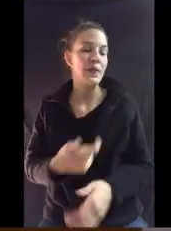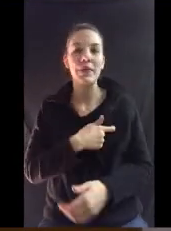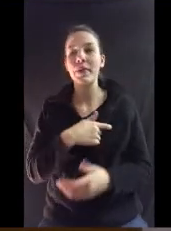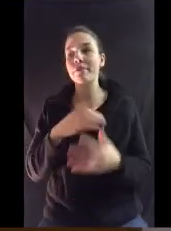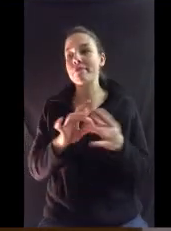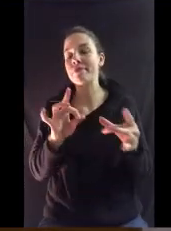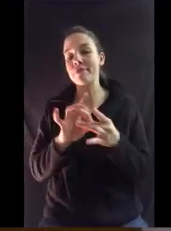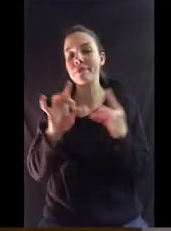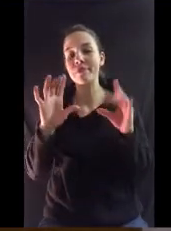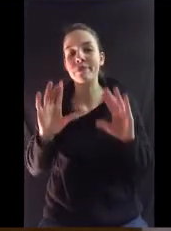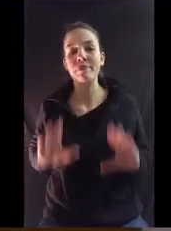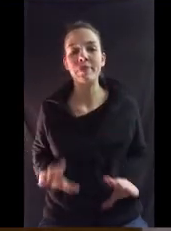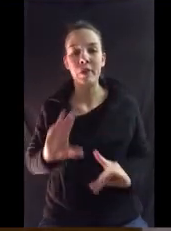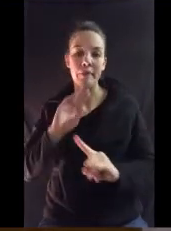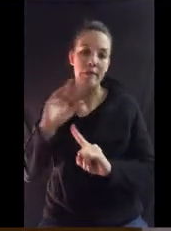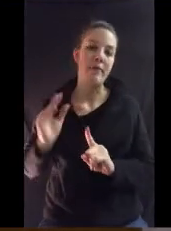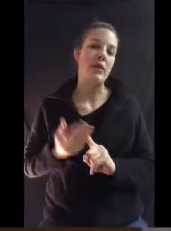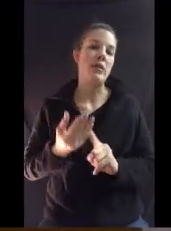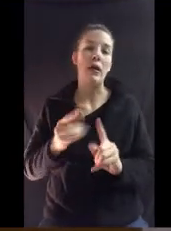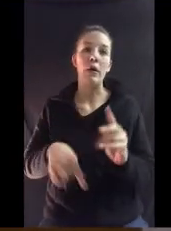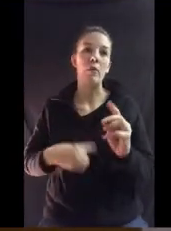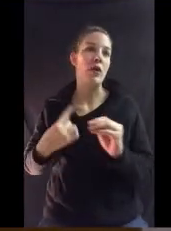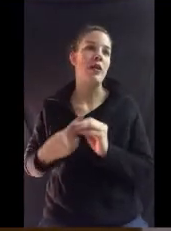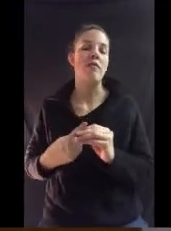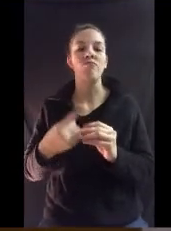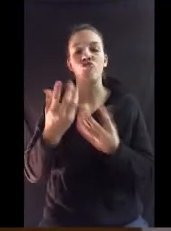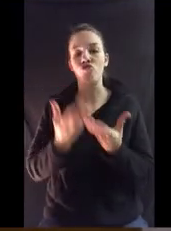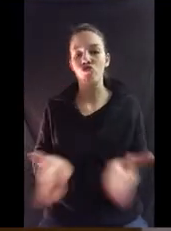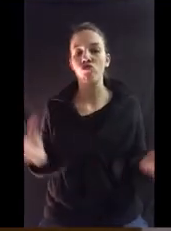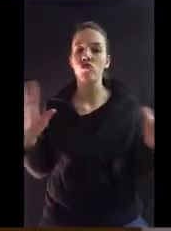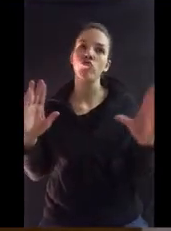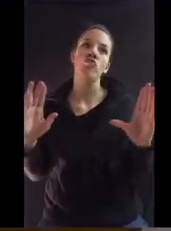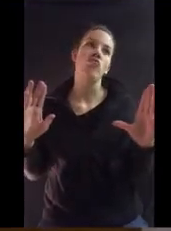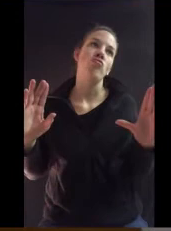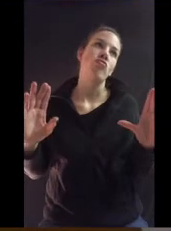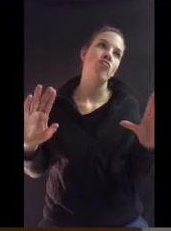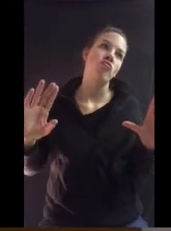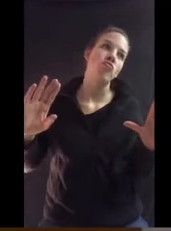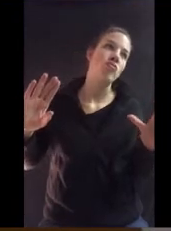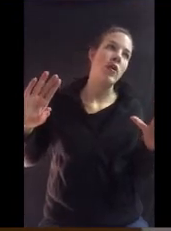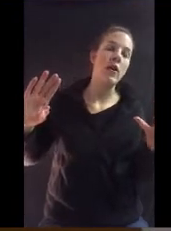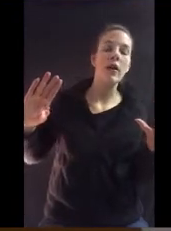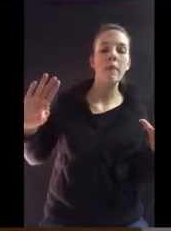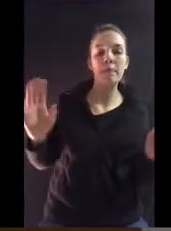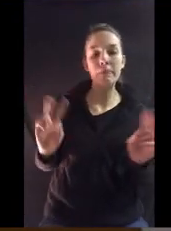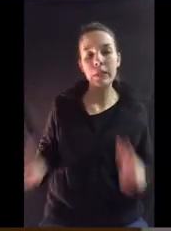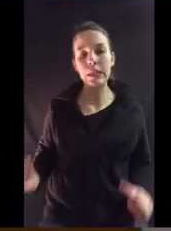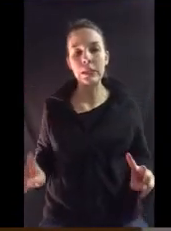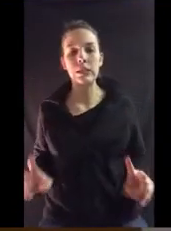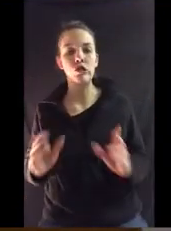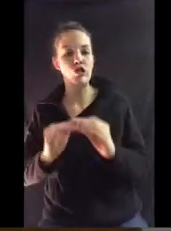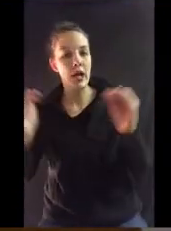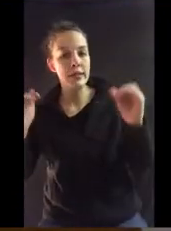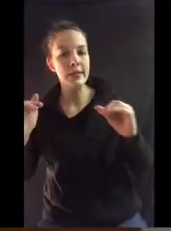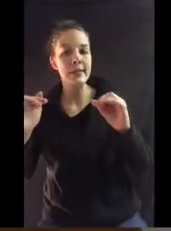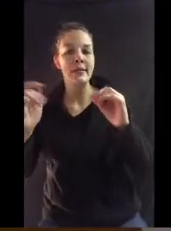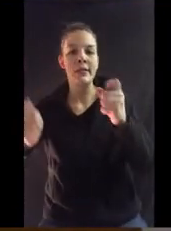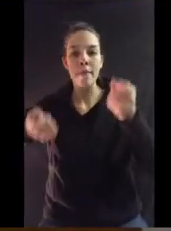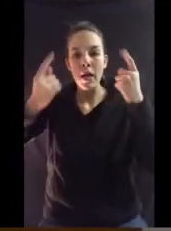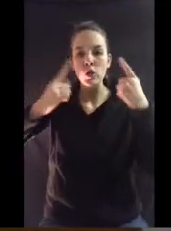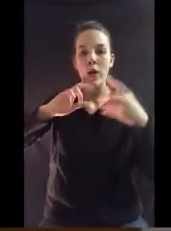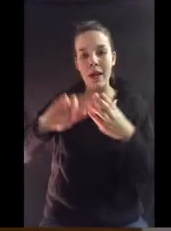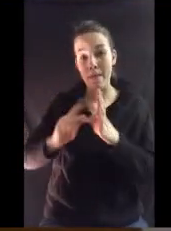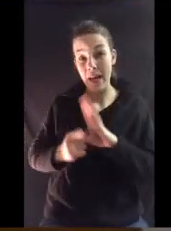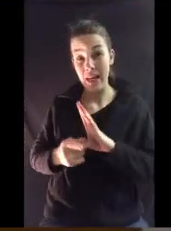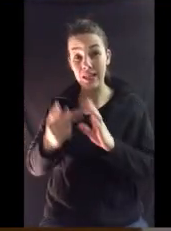not? We could talk with great conviction about the generalities of peace, of justice, of